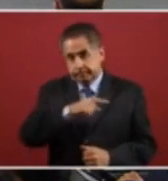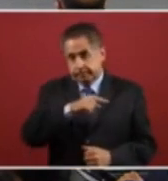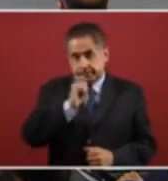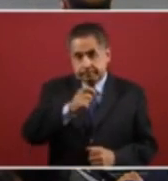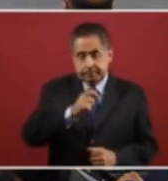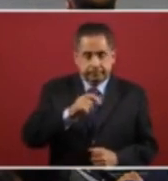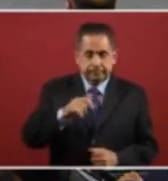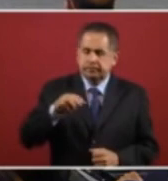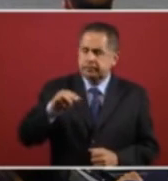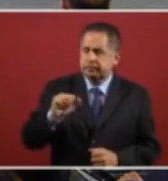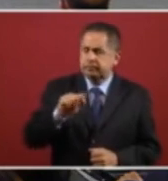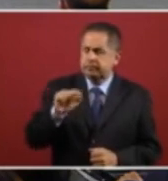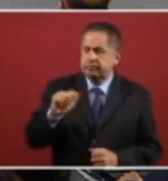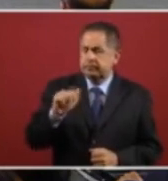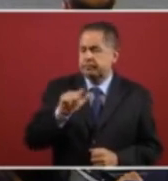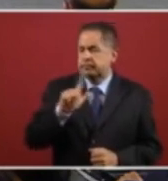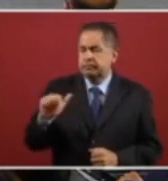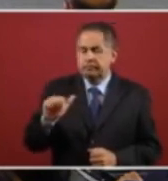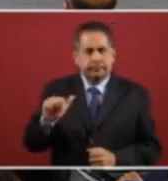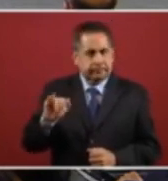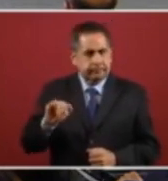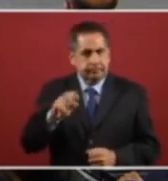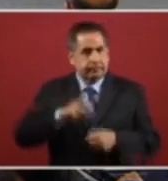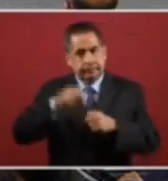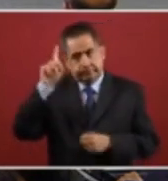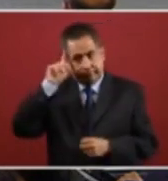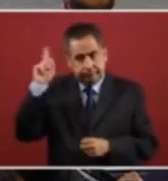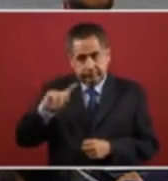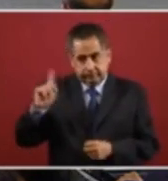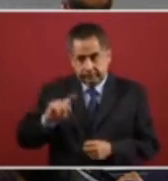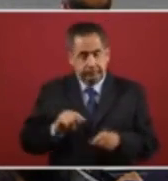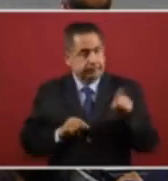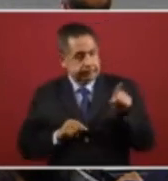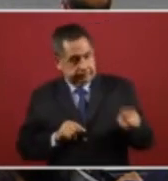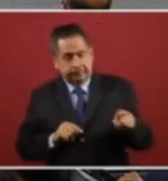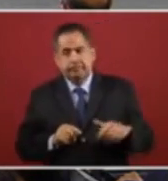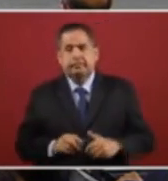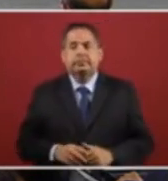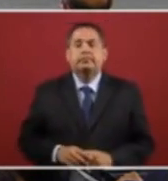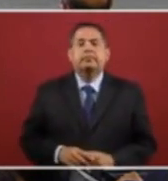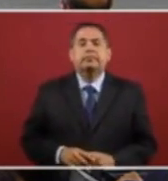So it's the mine that is in Mazaville, in Zacatecas.